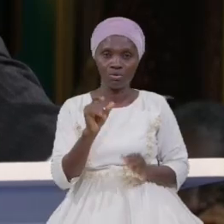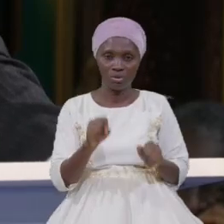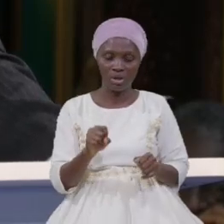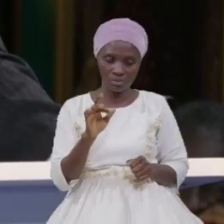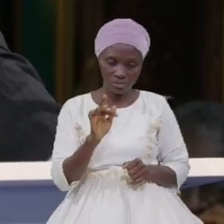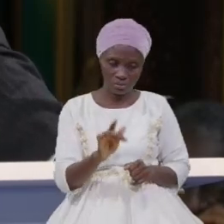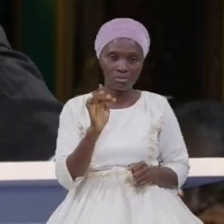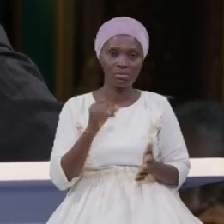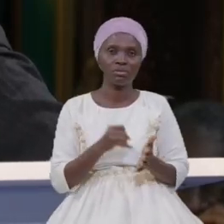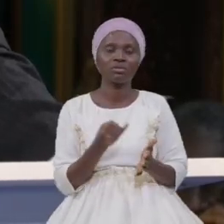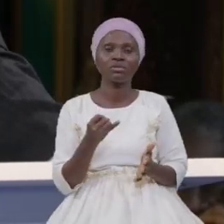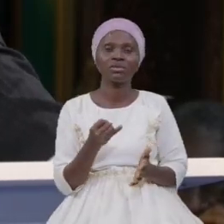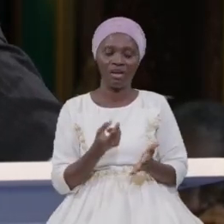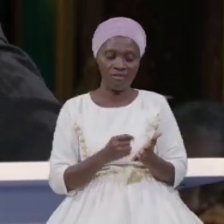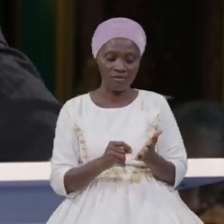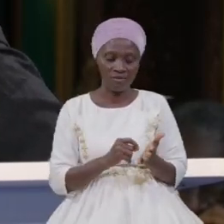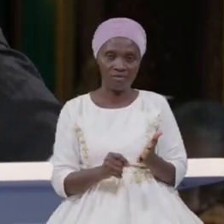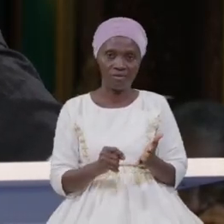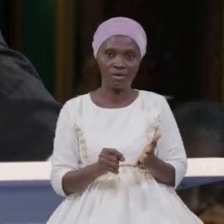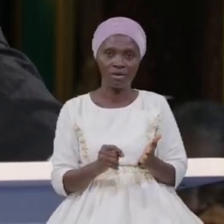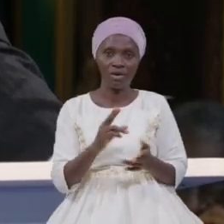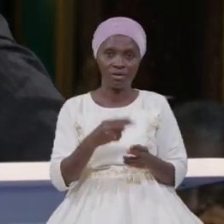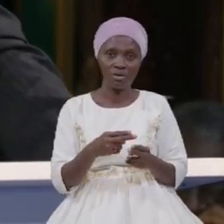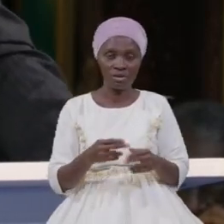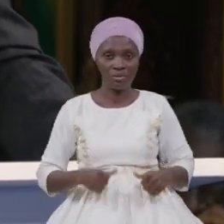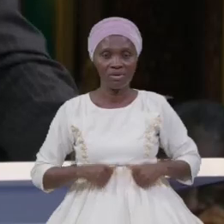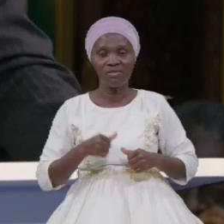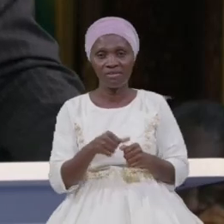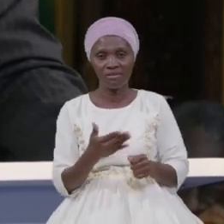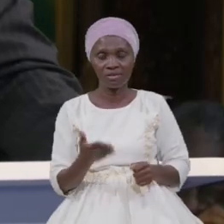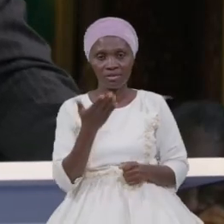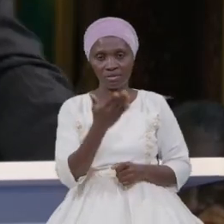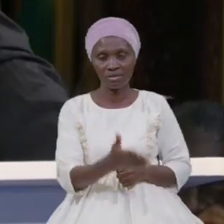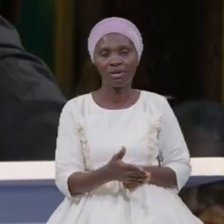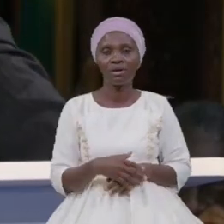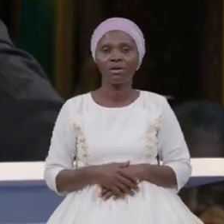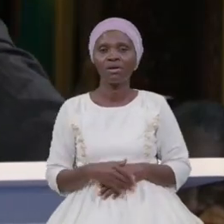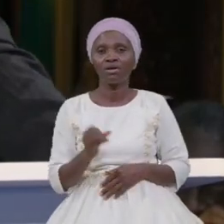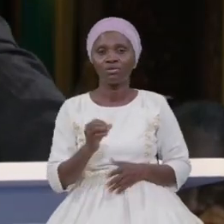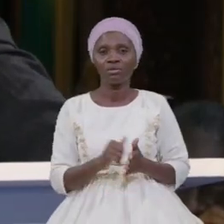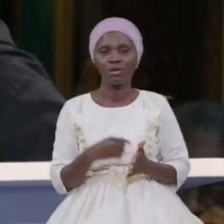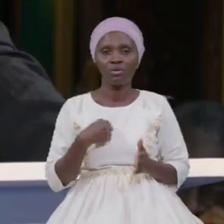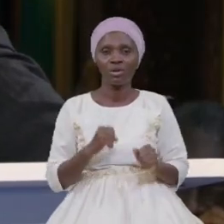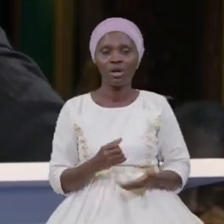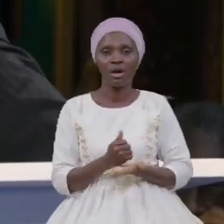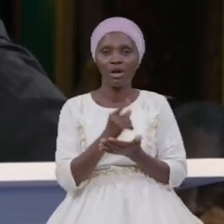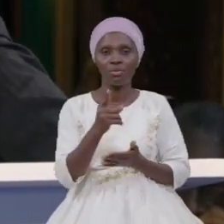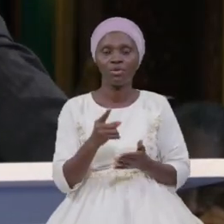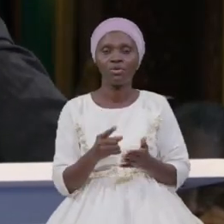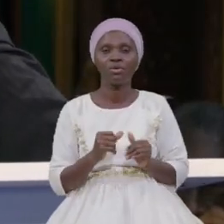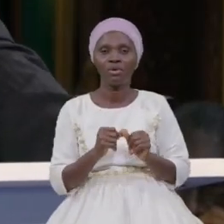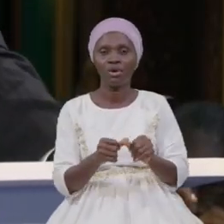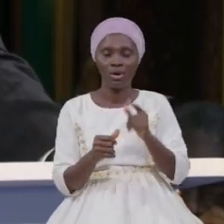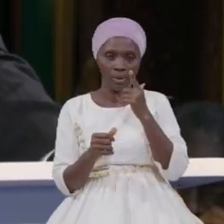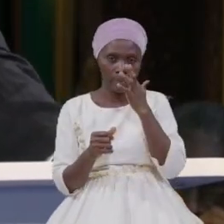so that we can assist you further in your new walk with Christ. If you are listening via radio